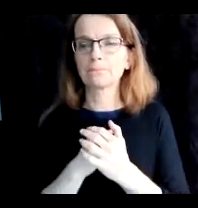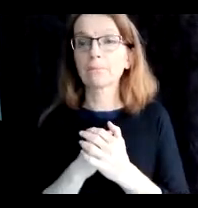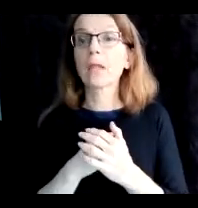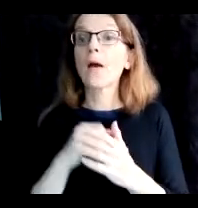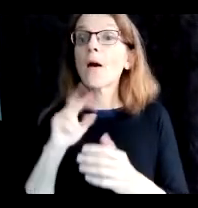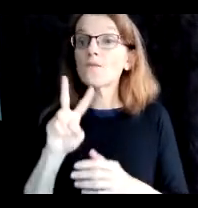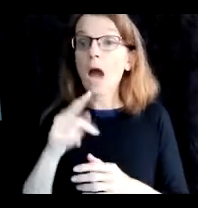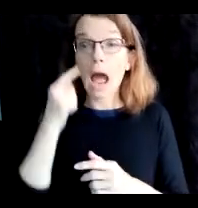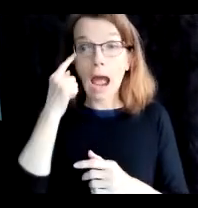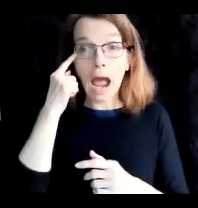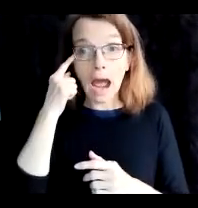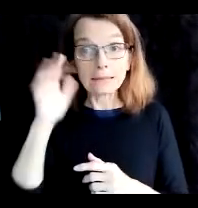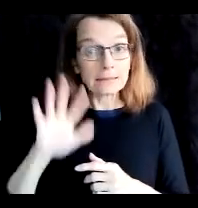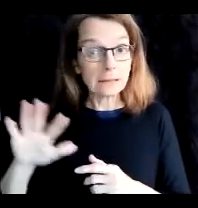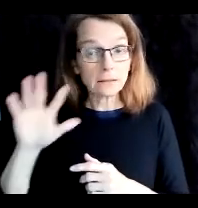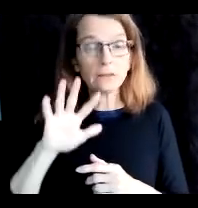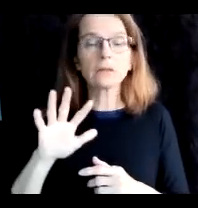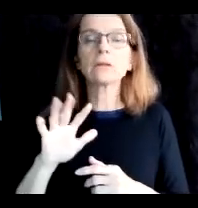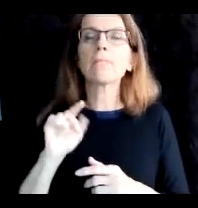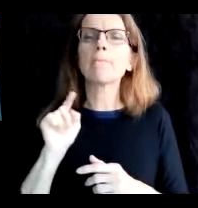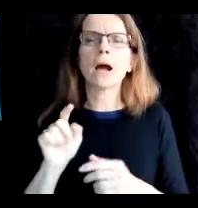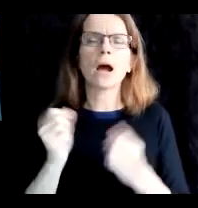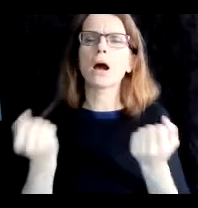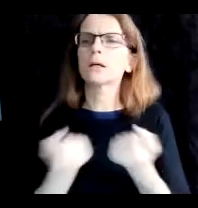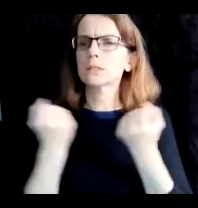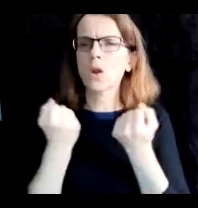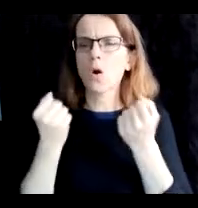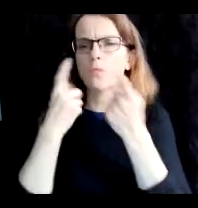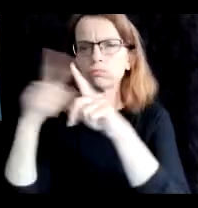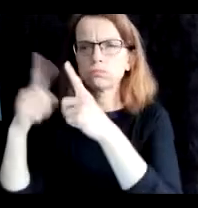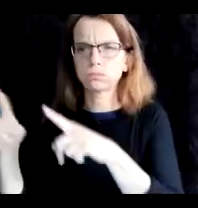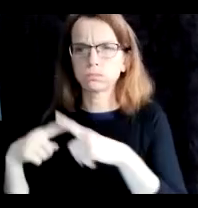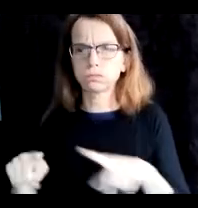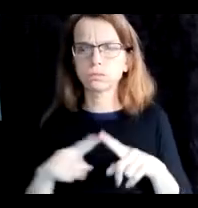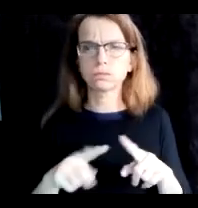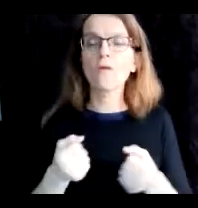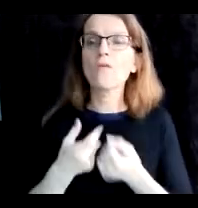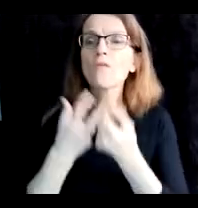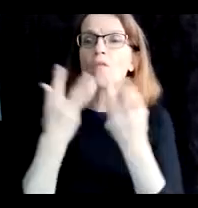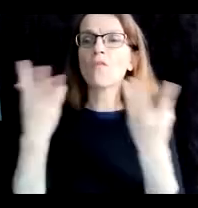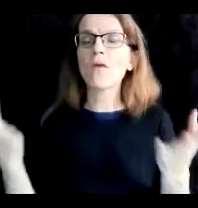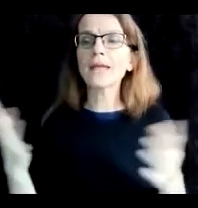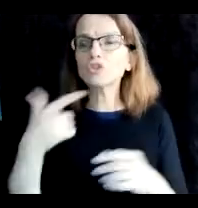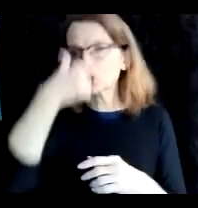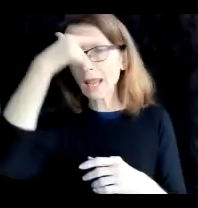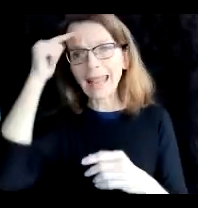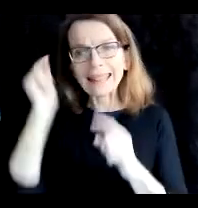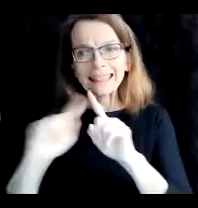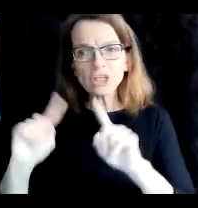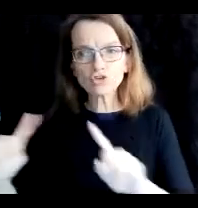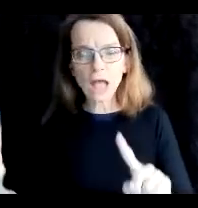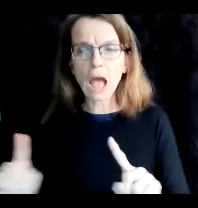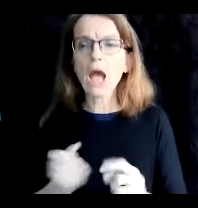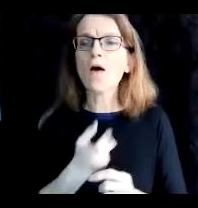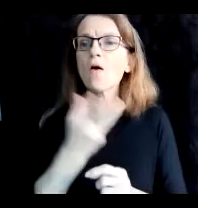every sense, in ethnic, religious, lingual way. And what we find, well, there are no many common things,